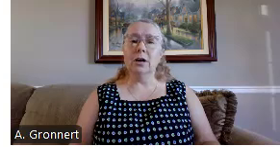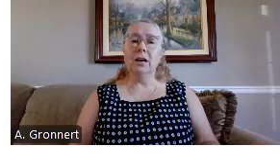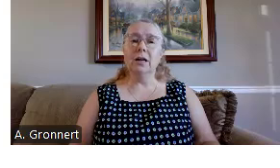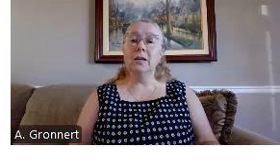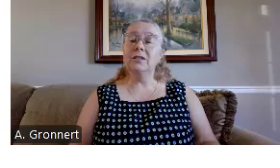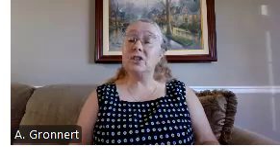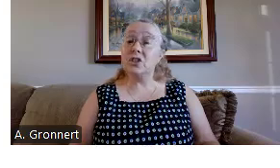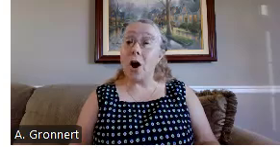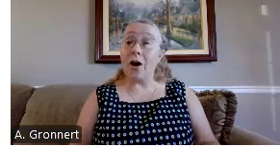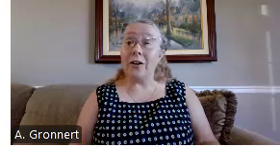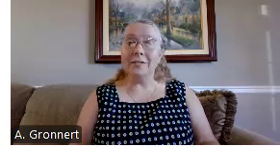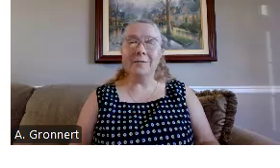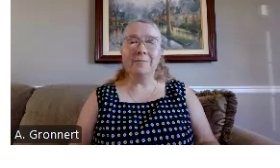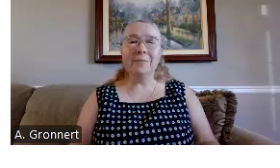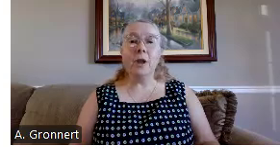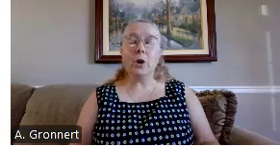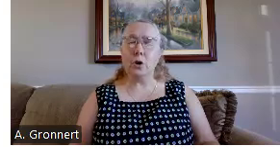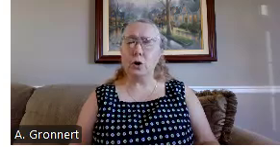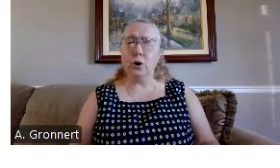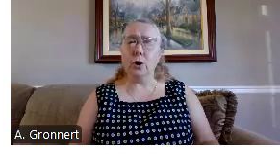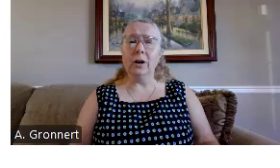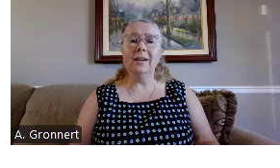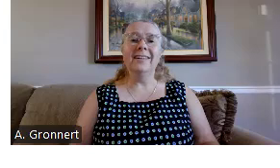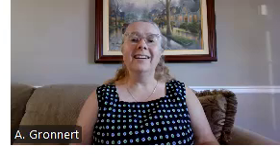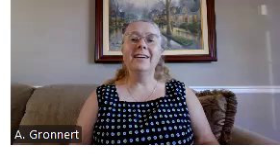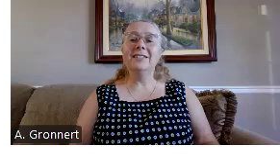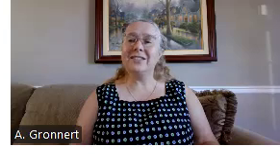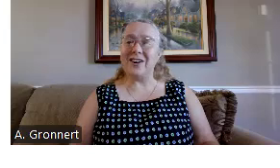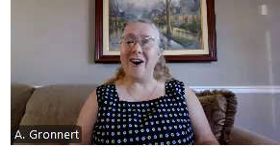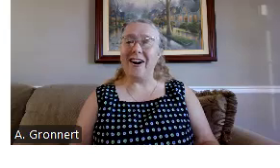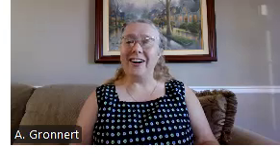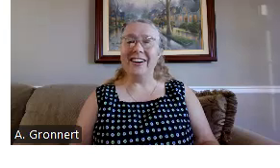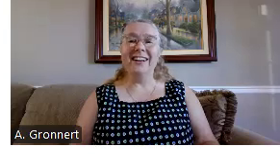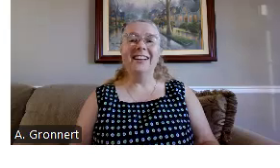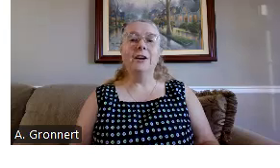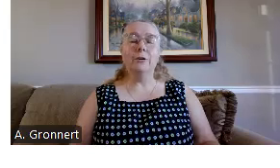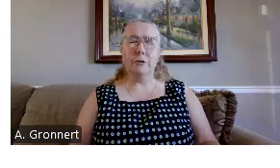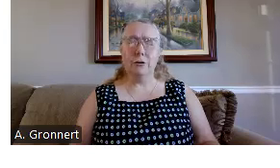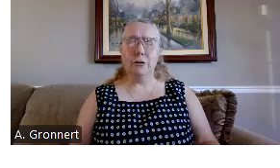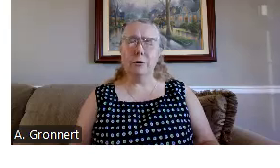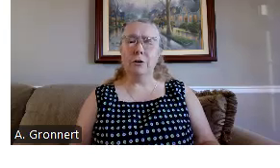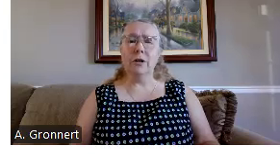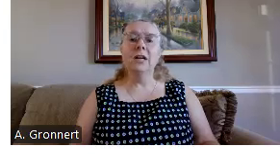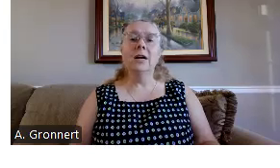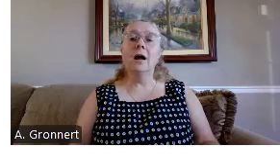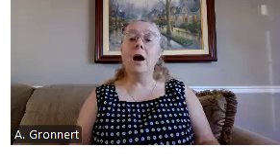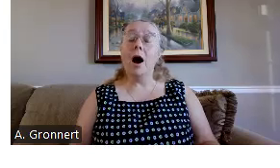R. Star. R. Star.